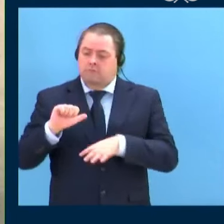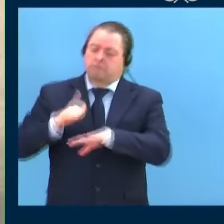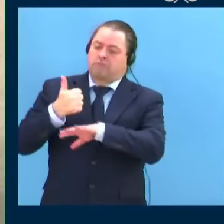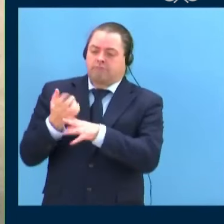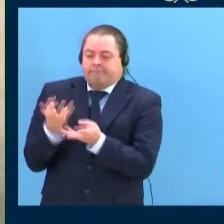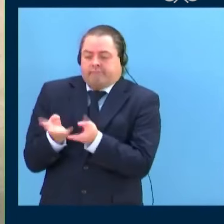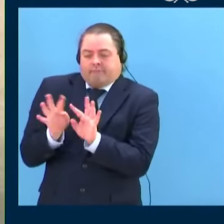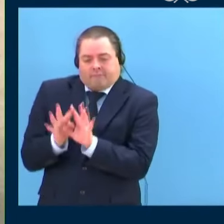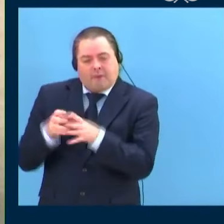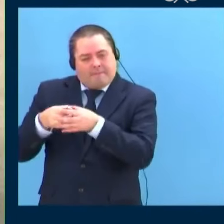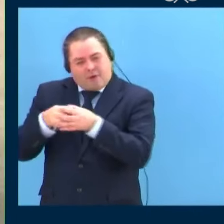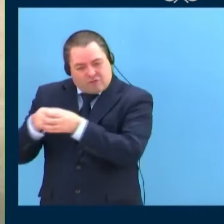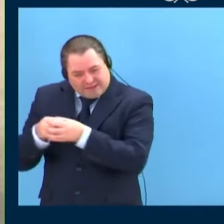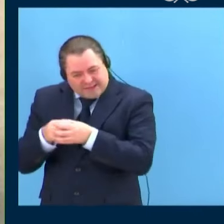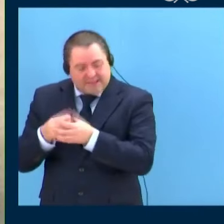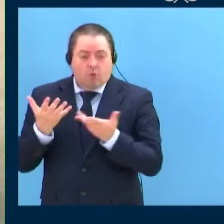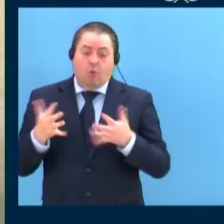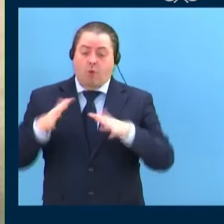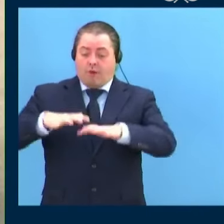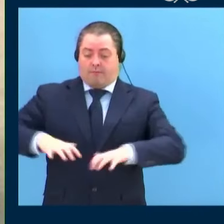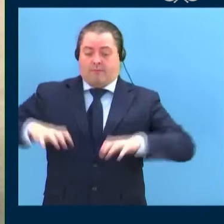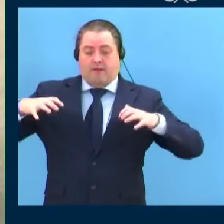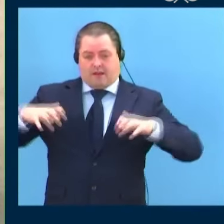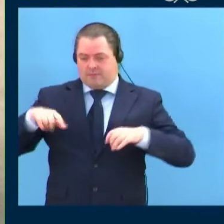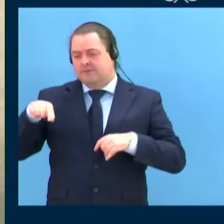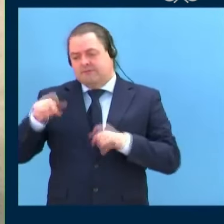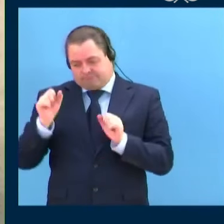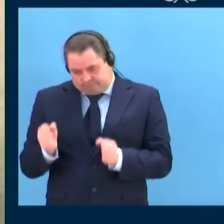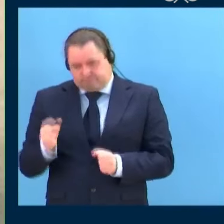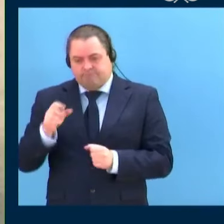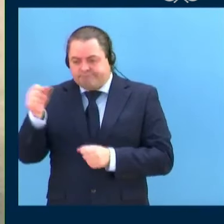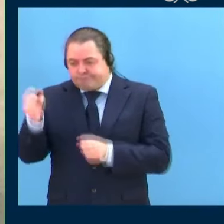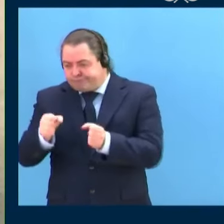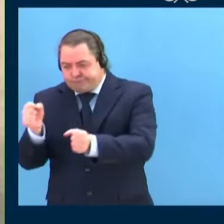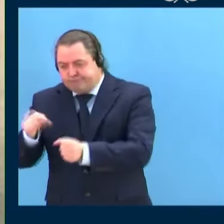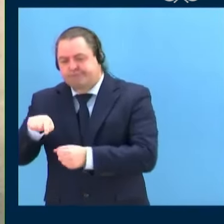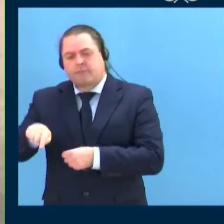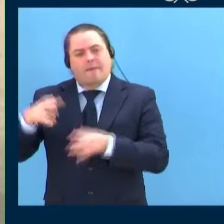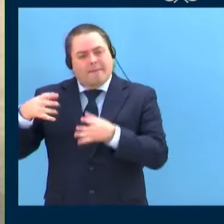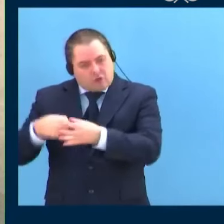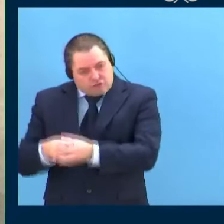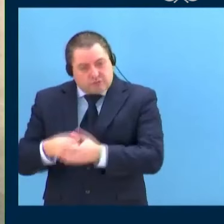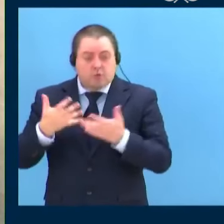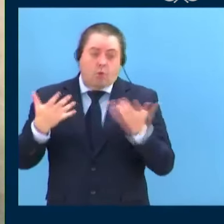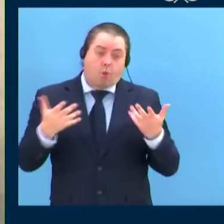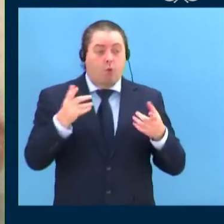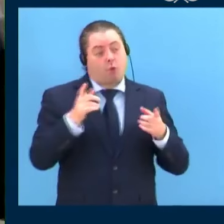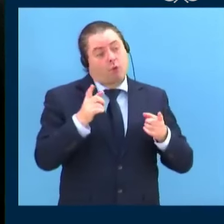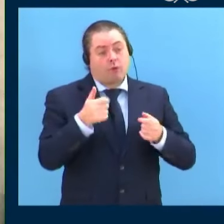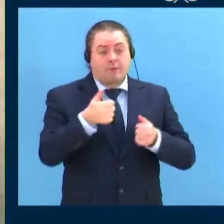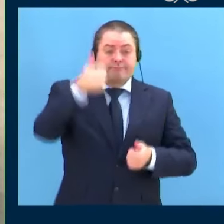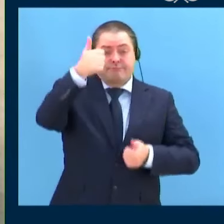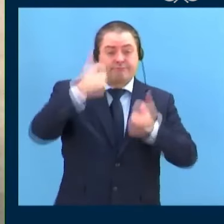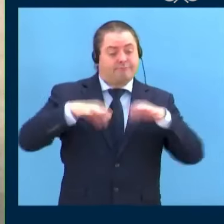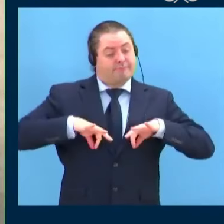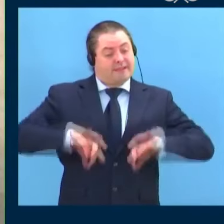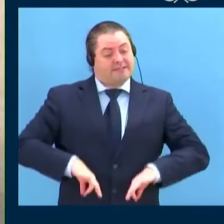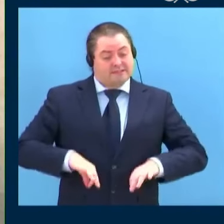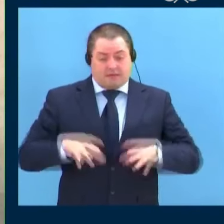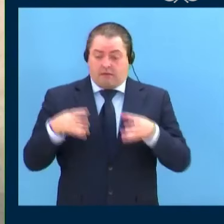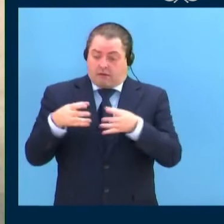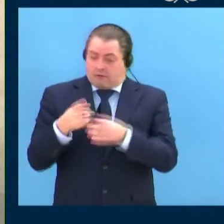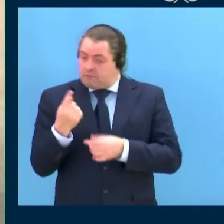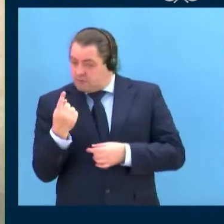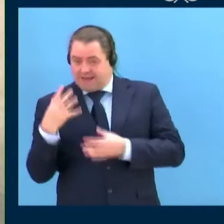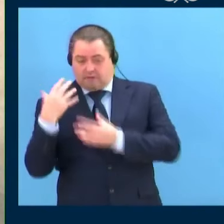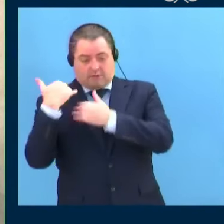designated legislative seats for minorities, specific ministerial portfolios on minority rights, national human rights institutions